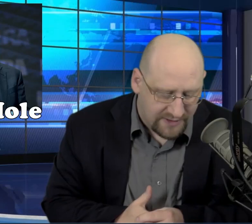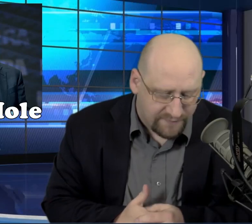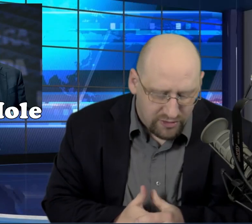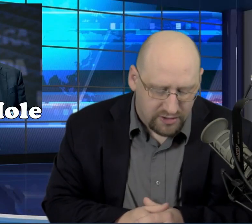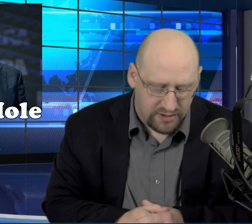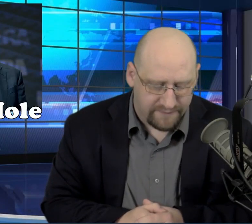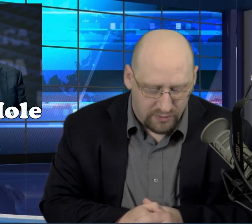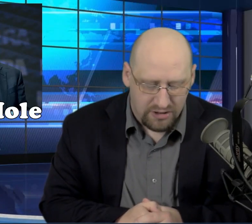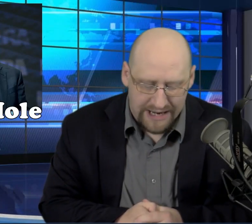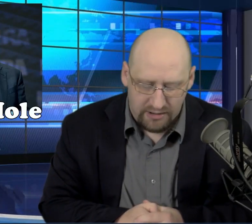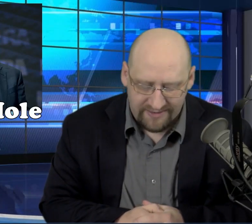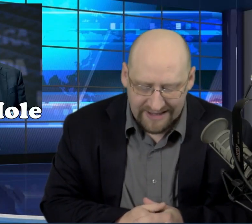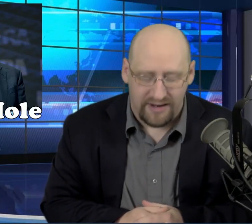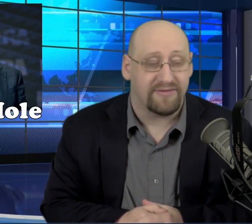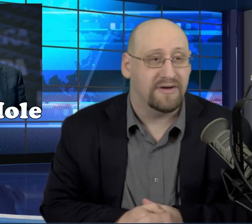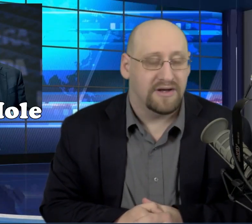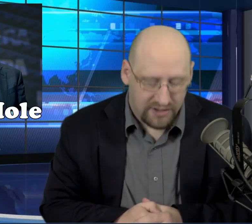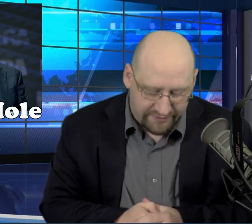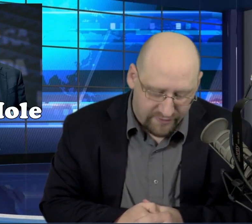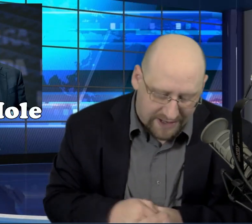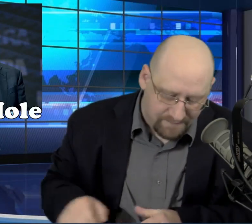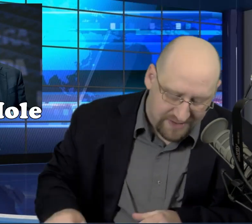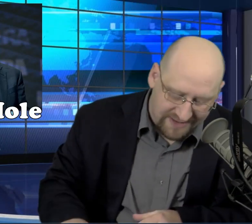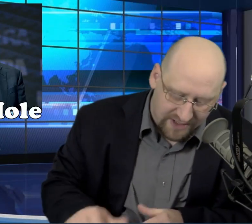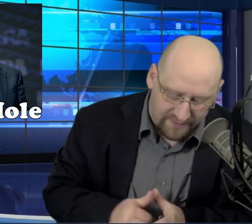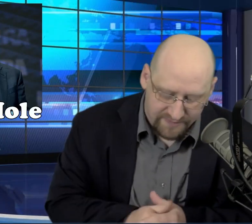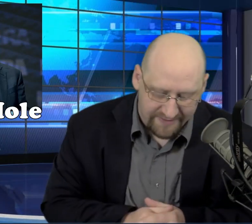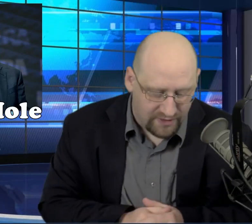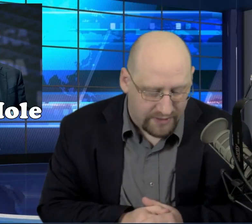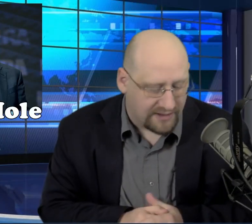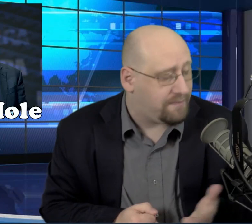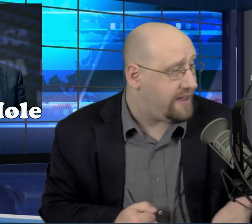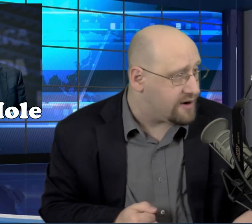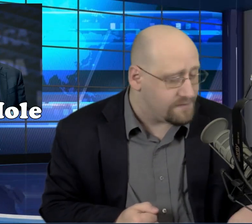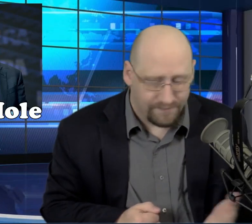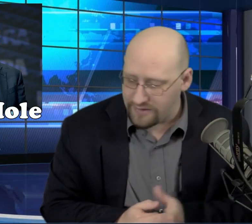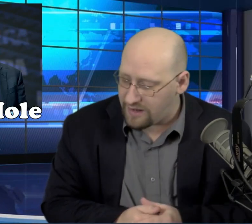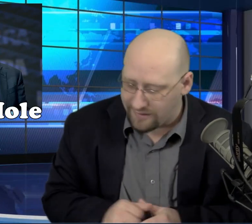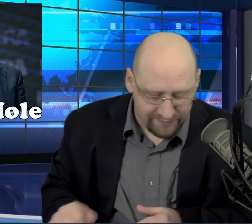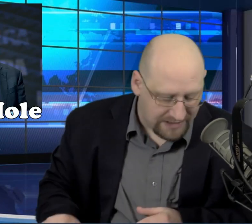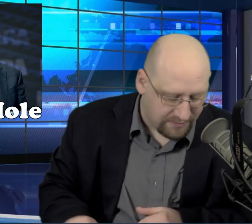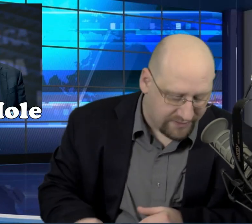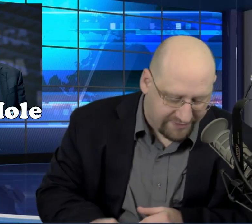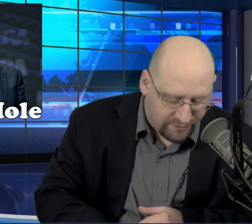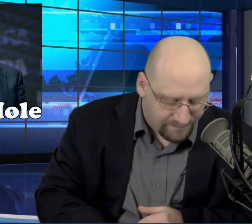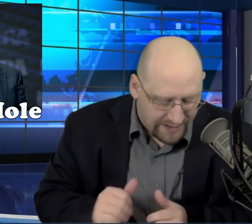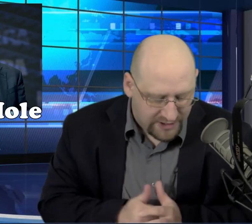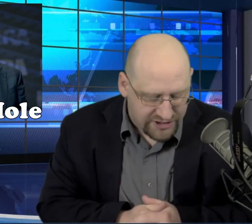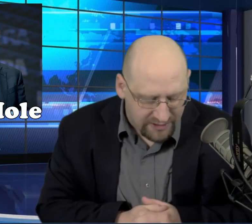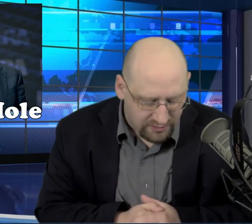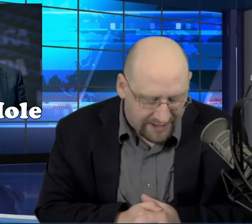names four current and former NRA executives. So you've got Executive Vice President Wayne LaPierre, who's been named in the